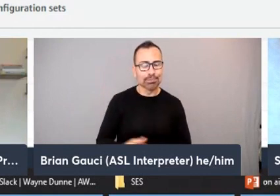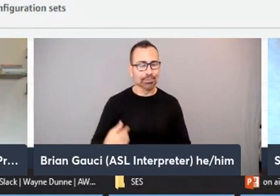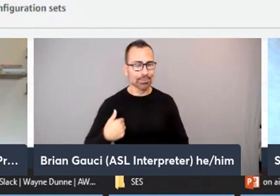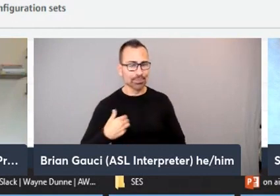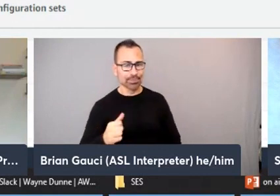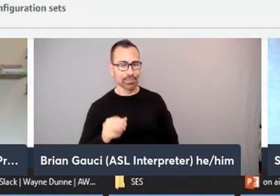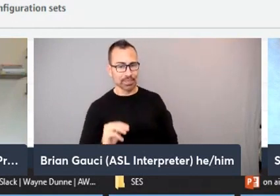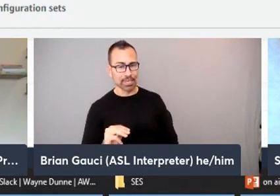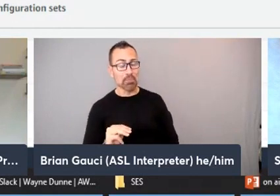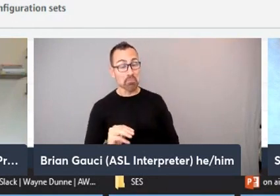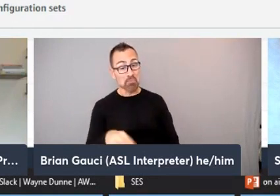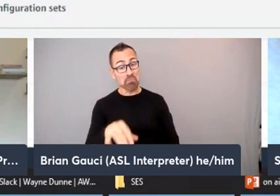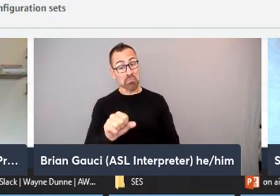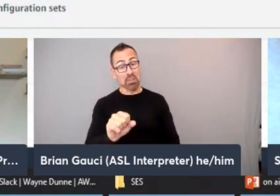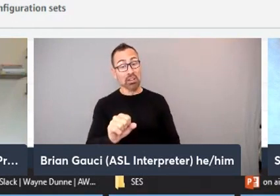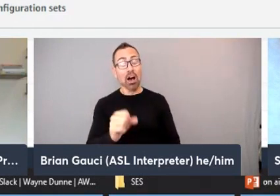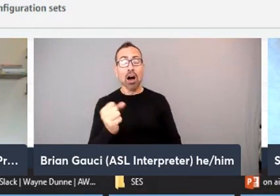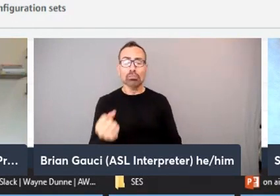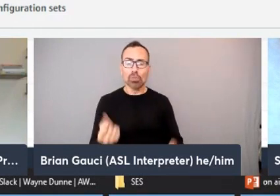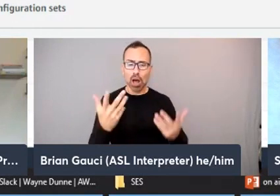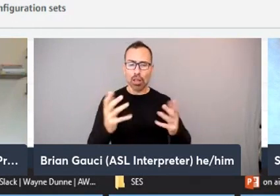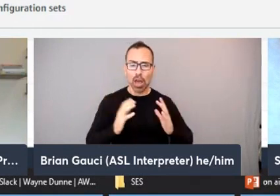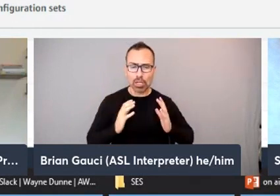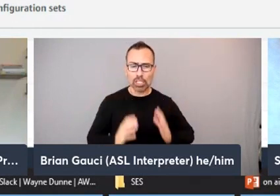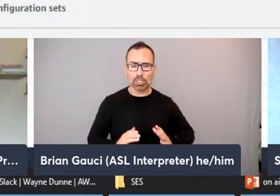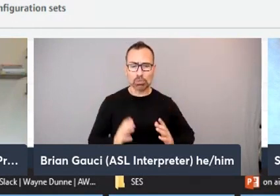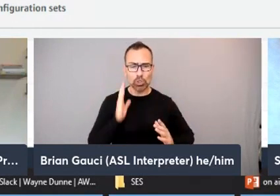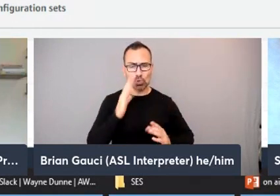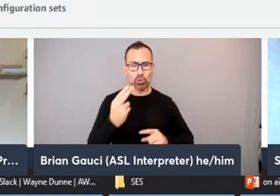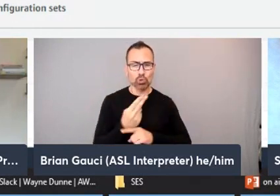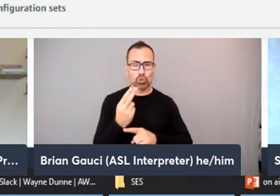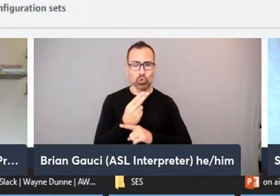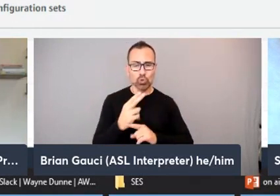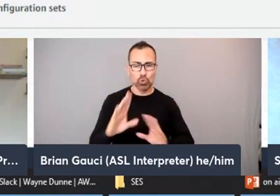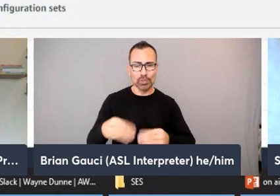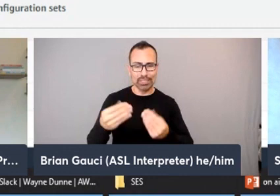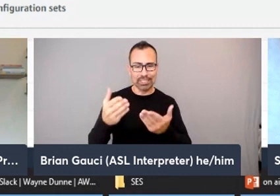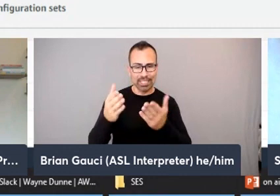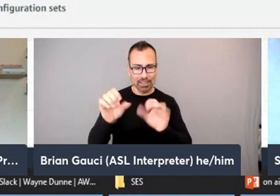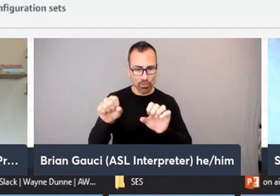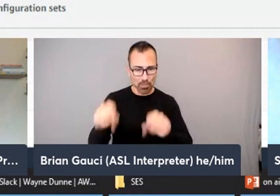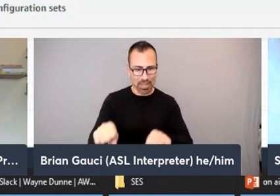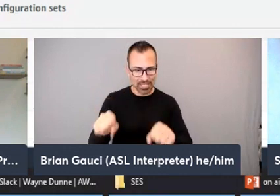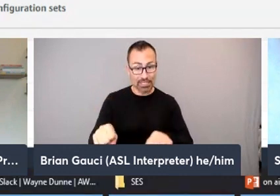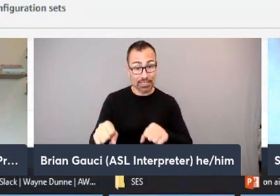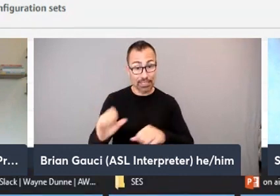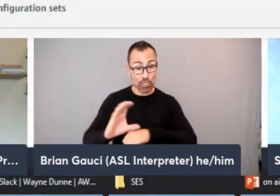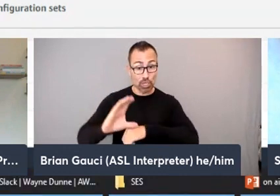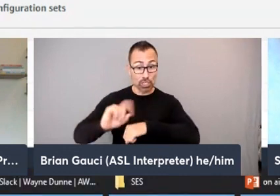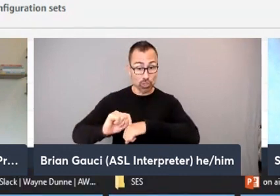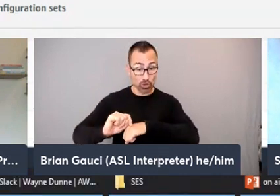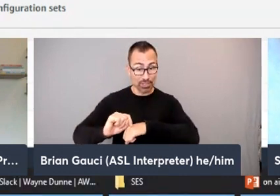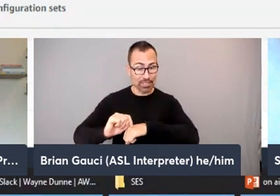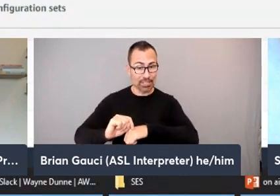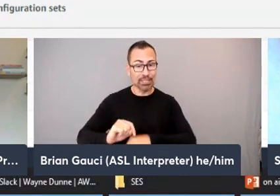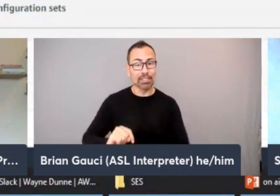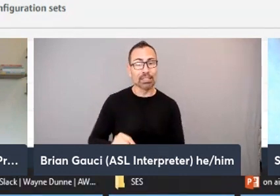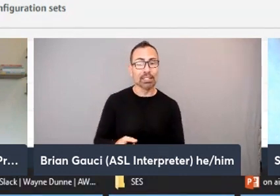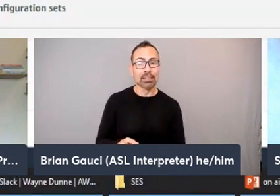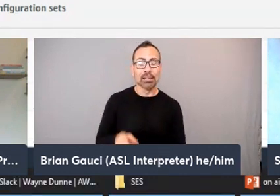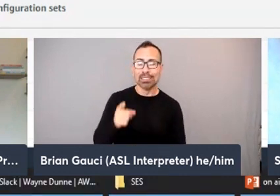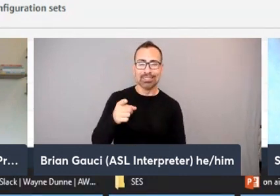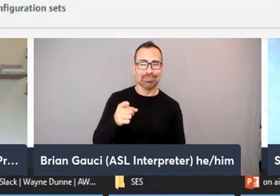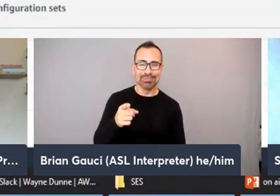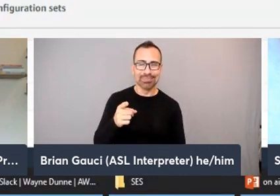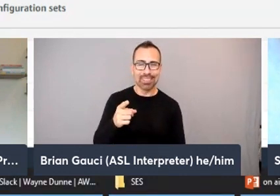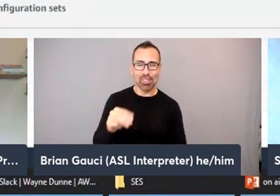they'll use deliverability consultants. The challenge there is the engagement model is obviously not ideal. You want your information when you